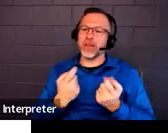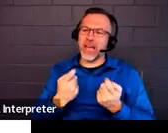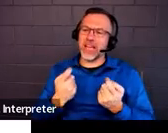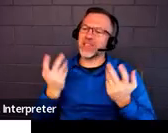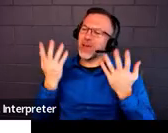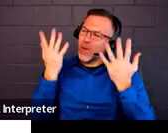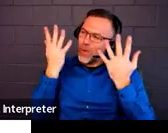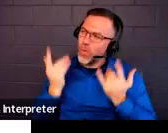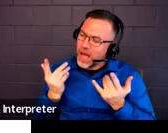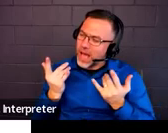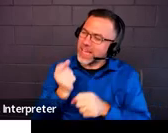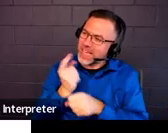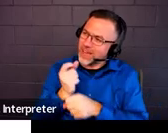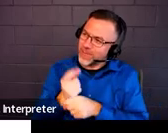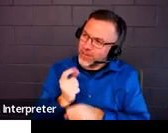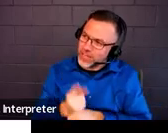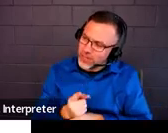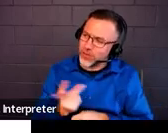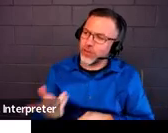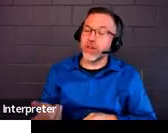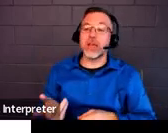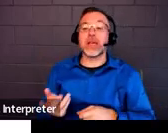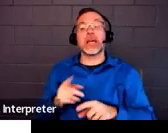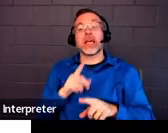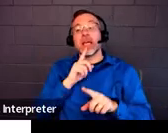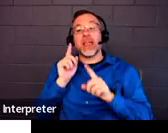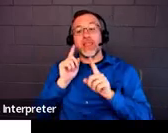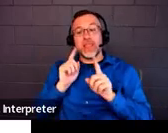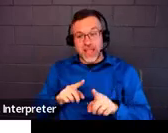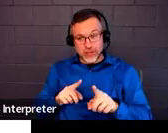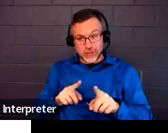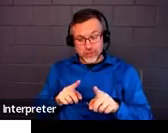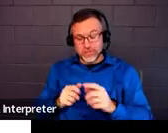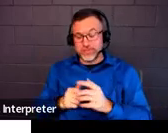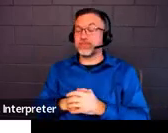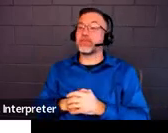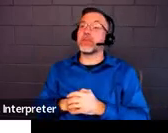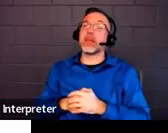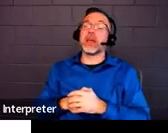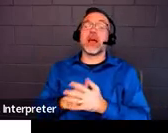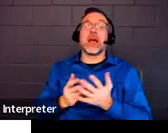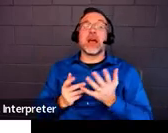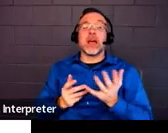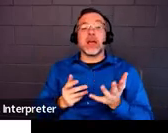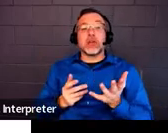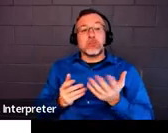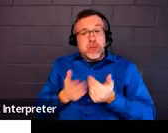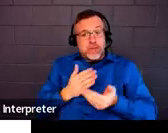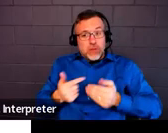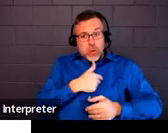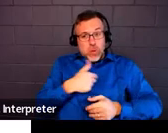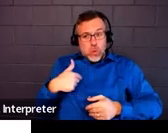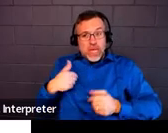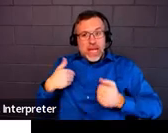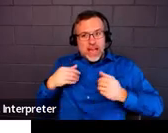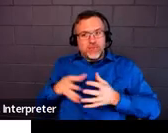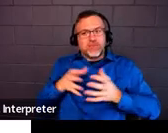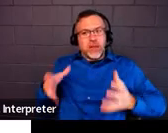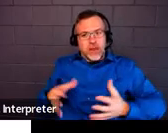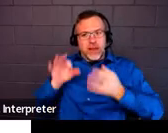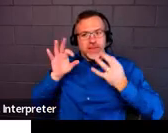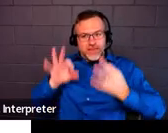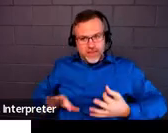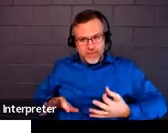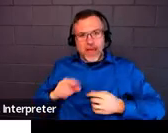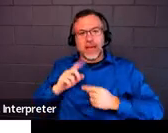this assessment? The answer to that is because, despite the fact that we receive a lot of feedback